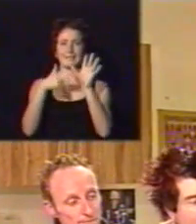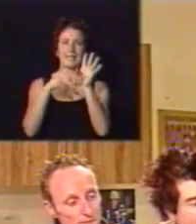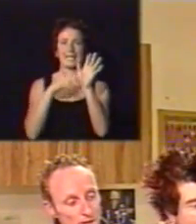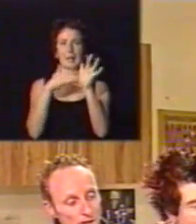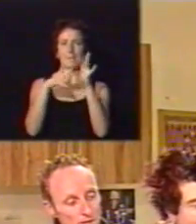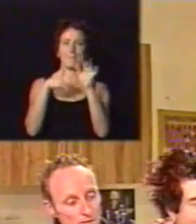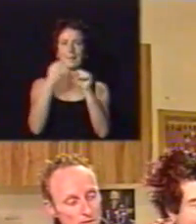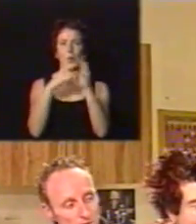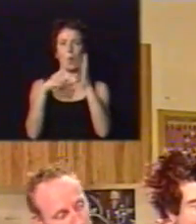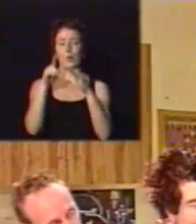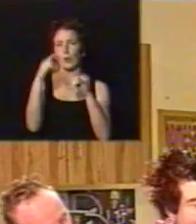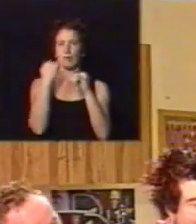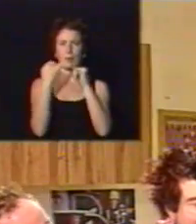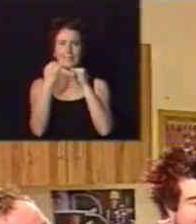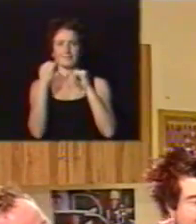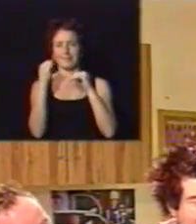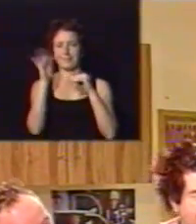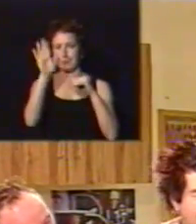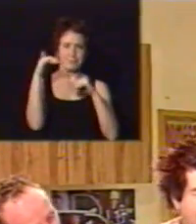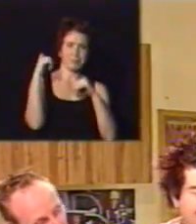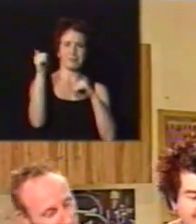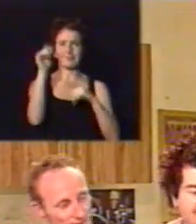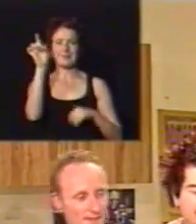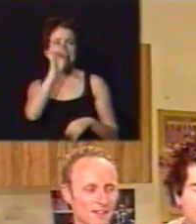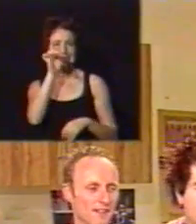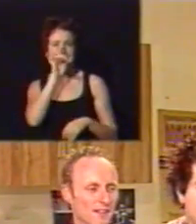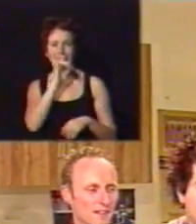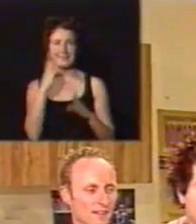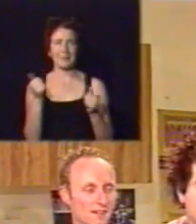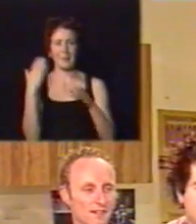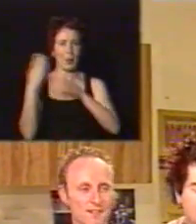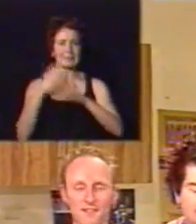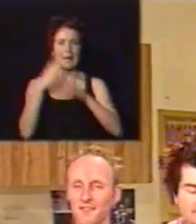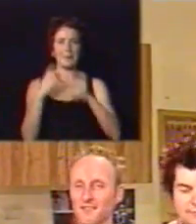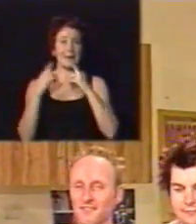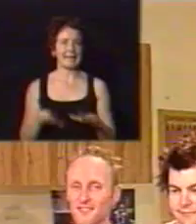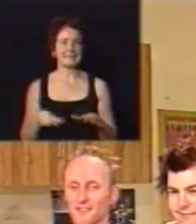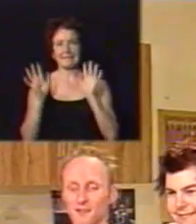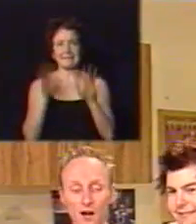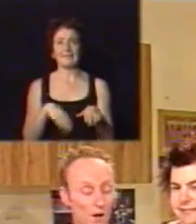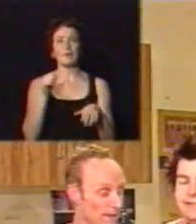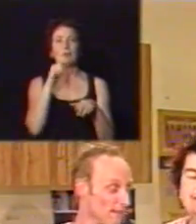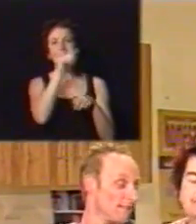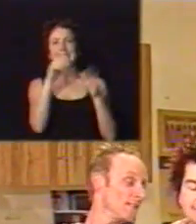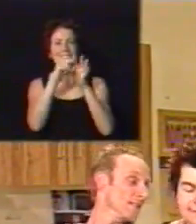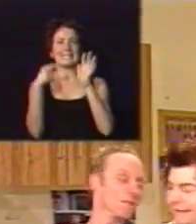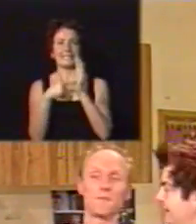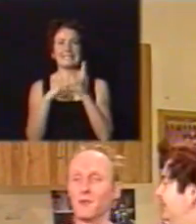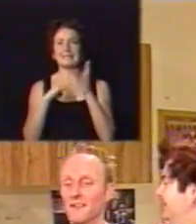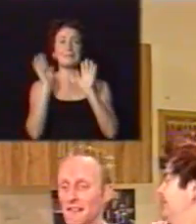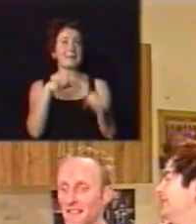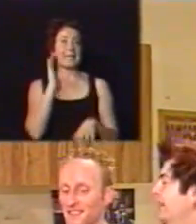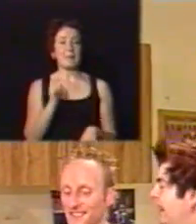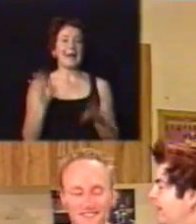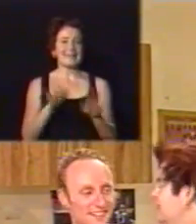and her very talented sister, which was at some cocktail party. That's that lovely Dale from DT's there.